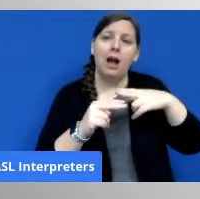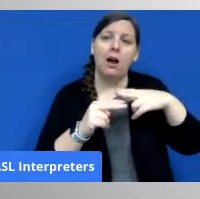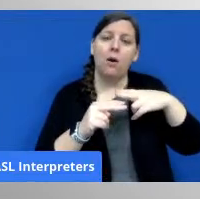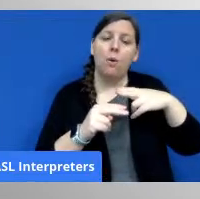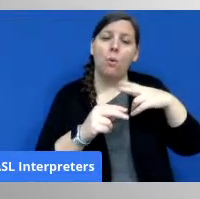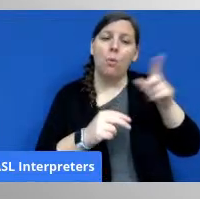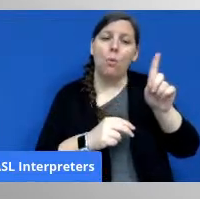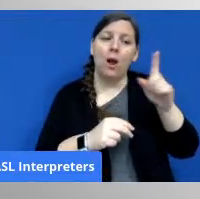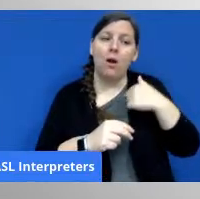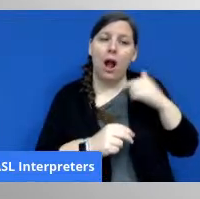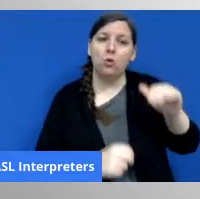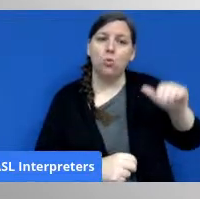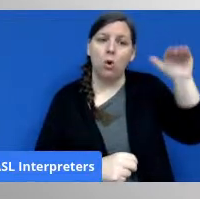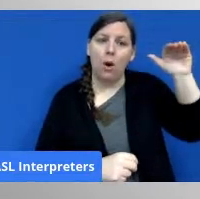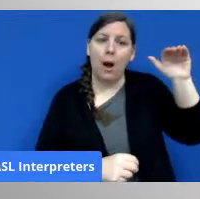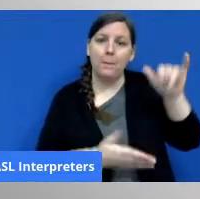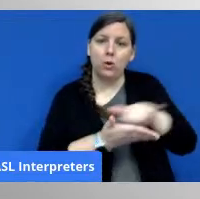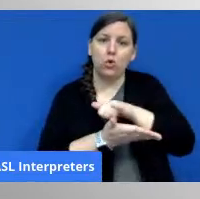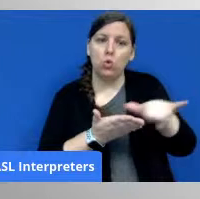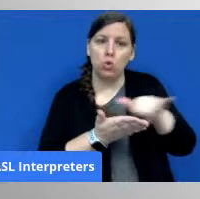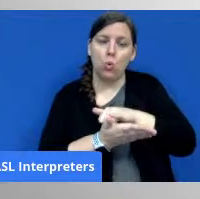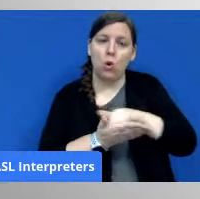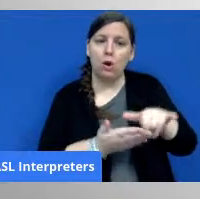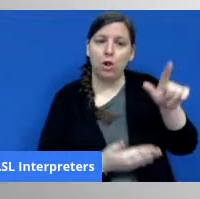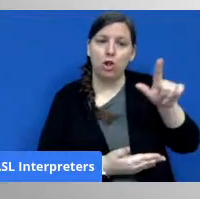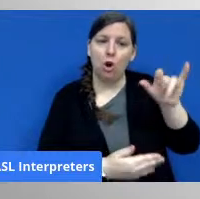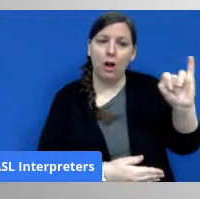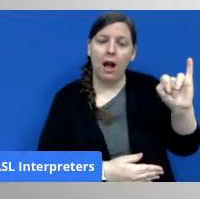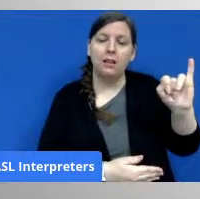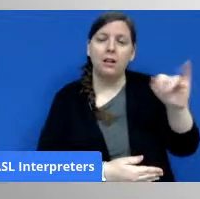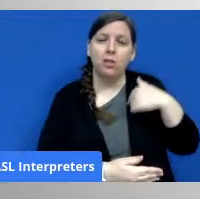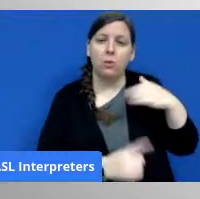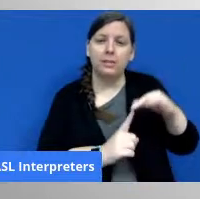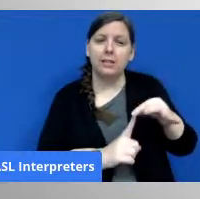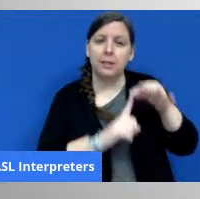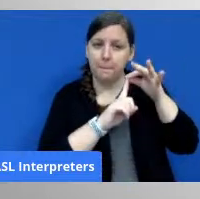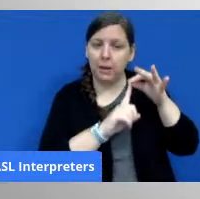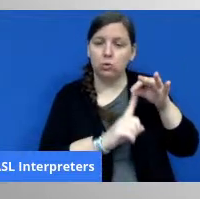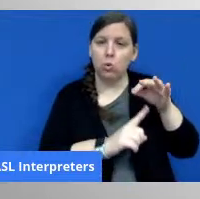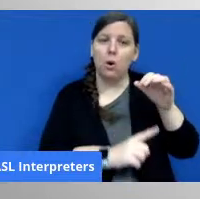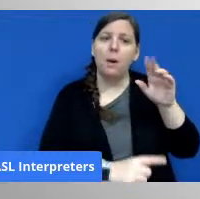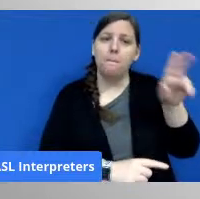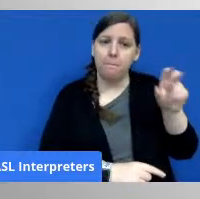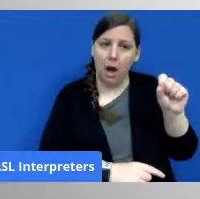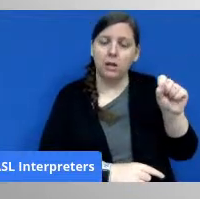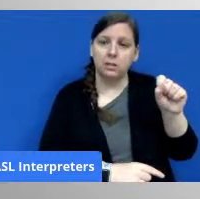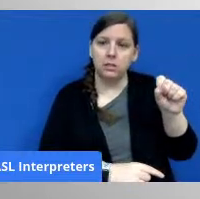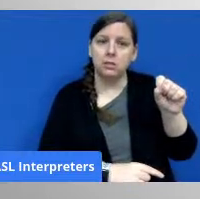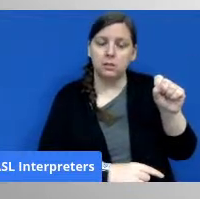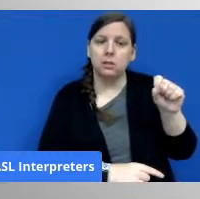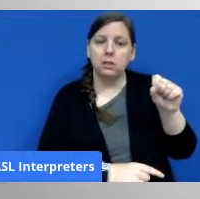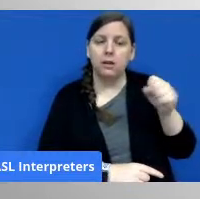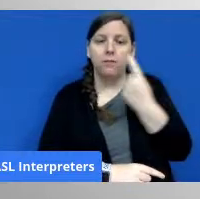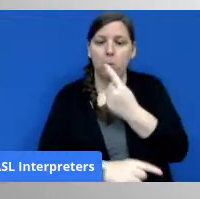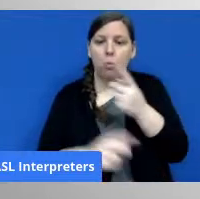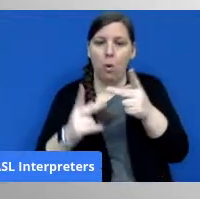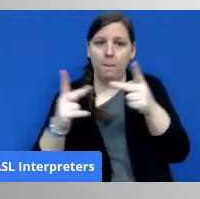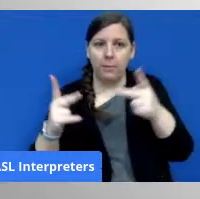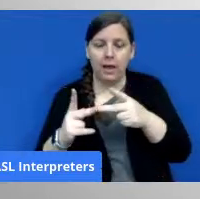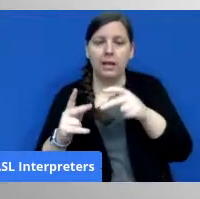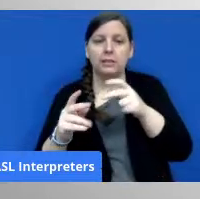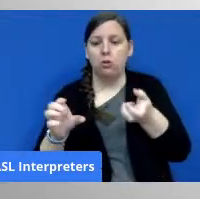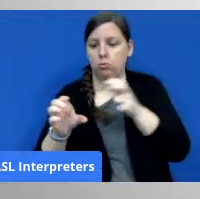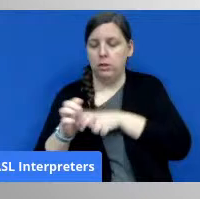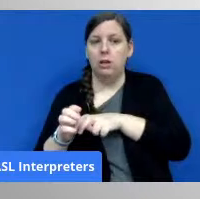on Long Island in New York, in the summer, there was a special bus from Freeport where you could take that and go down to the